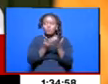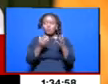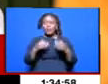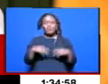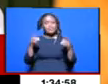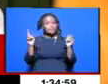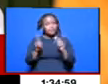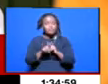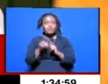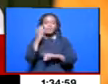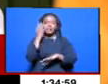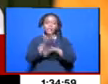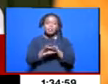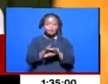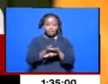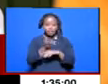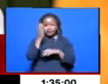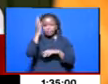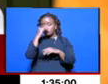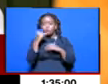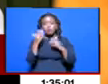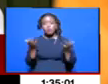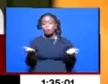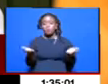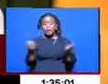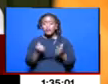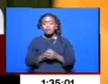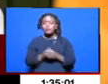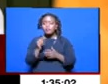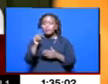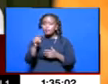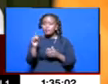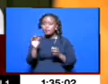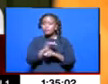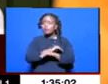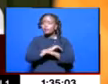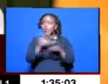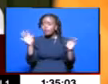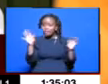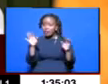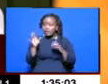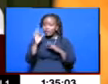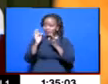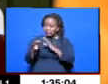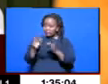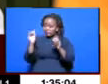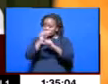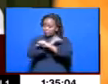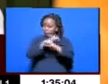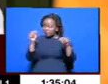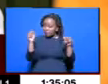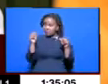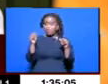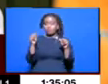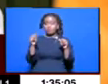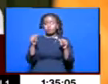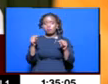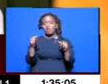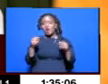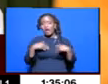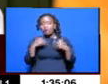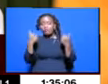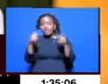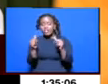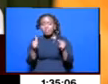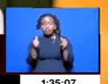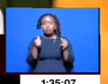difficulty because it is clear that should the President engage in an act or omission that is